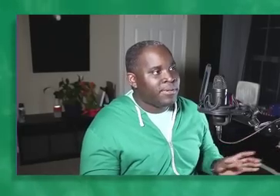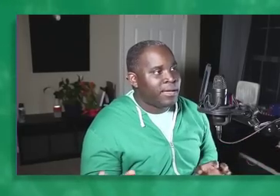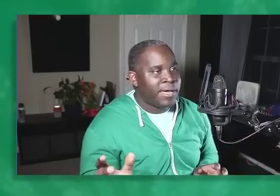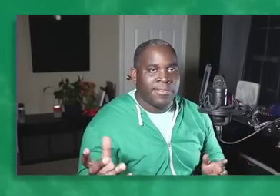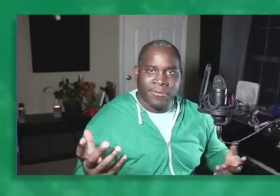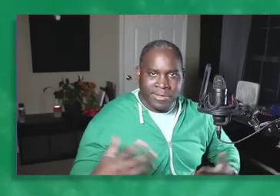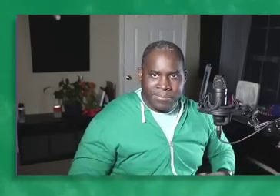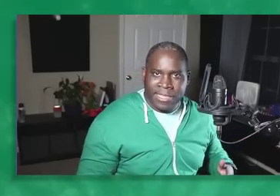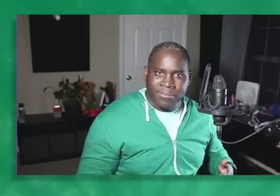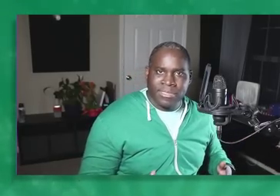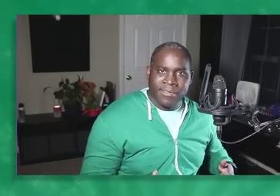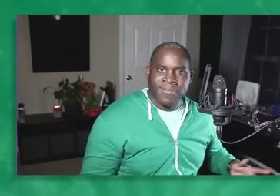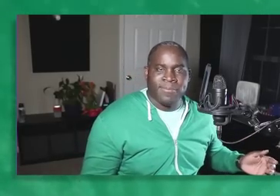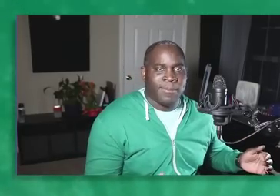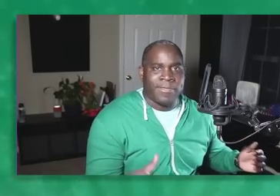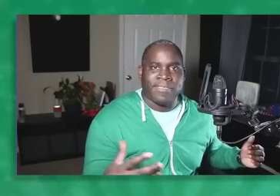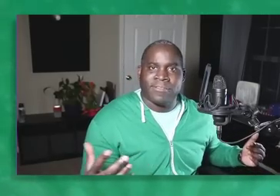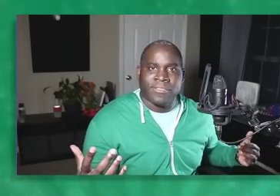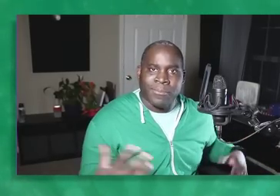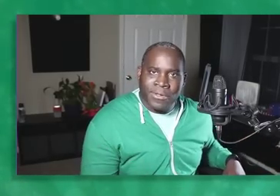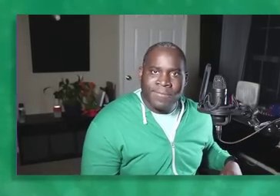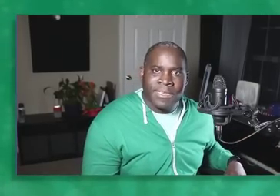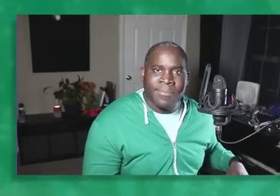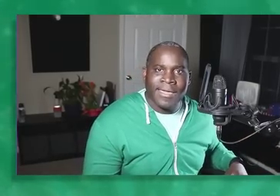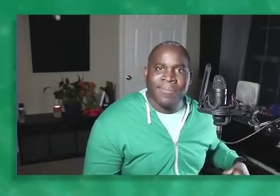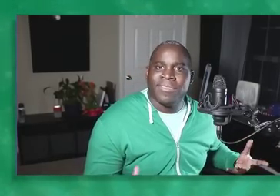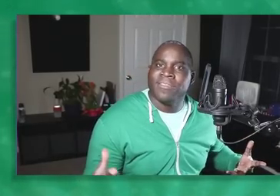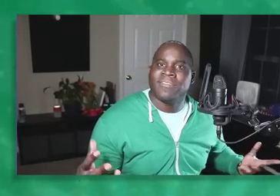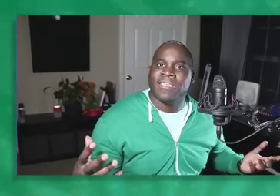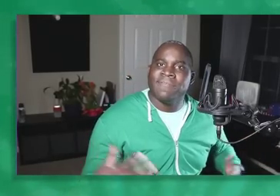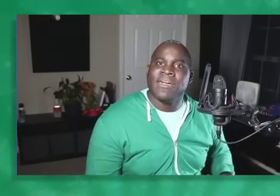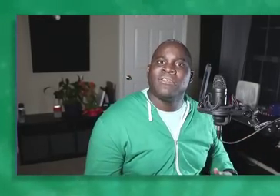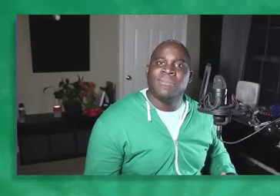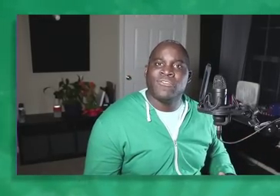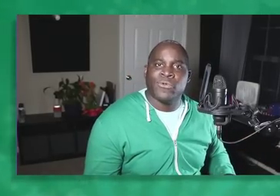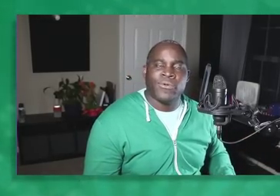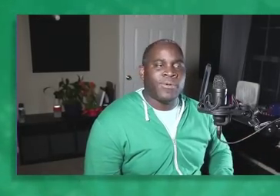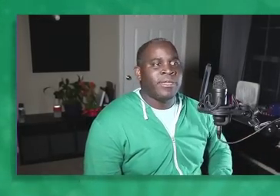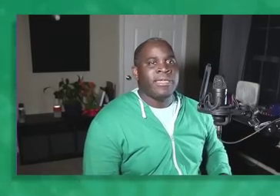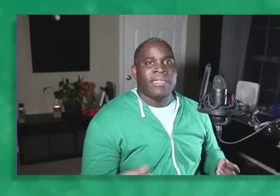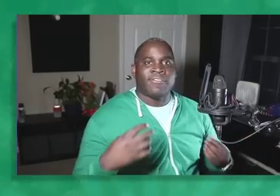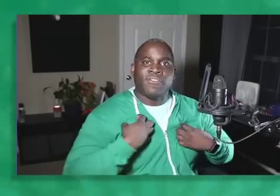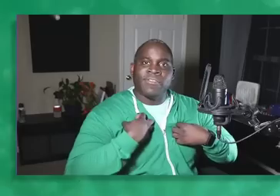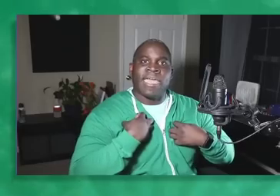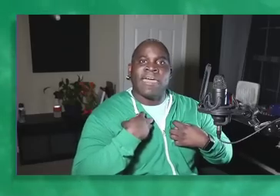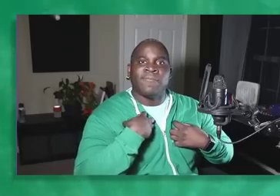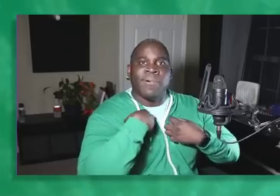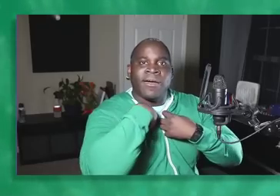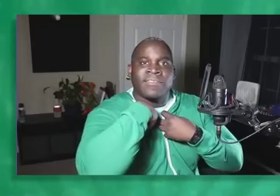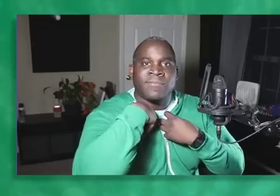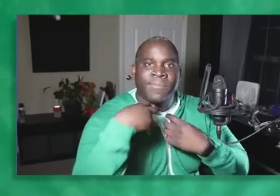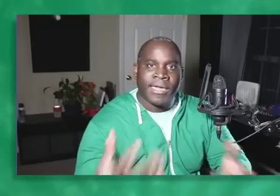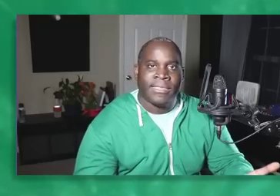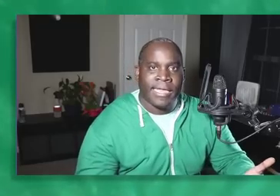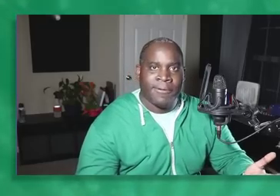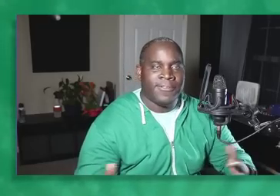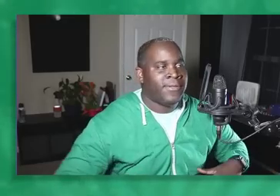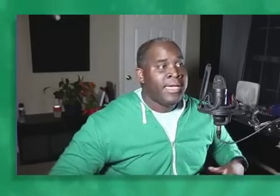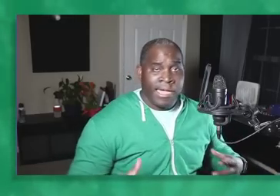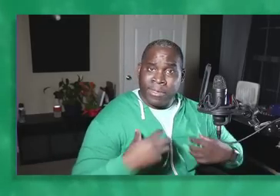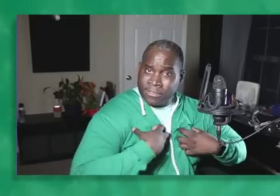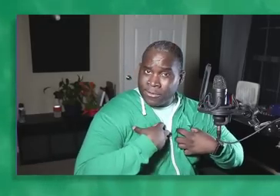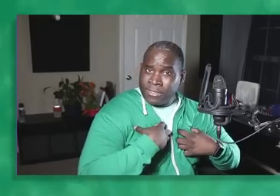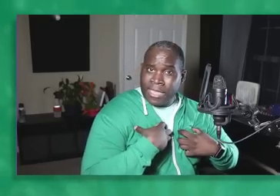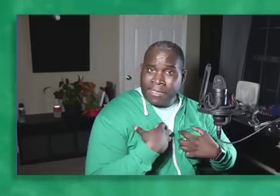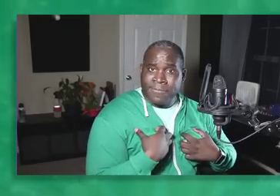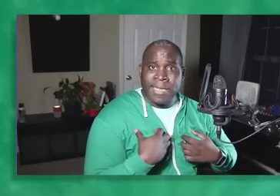people about their deeply held beliefs, about things that they're motivated by things that they value to be true. It's good to have positive body language.